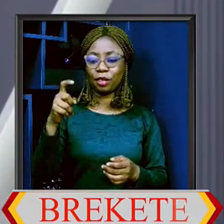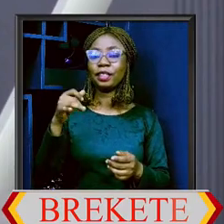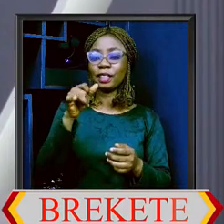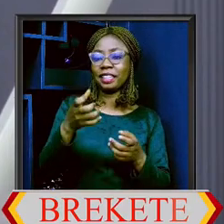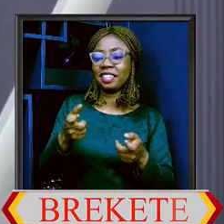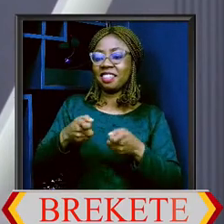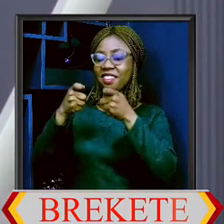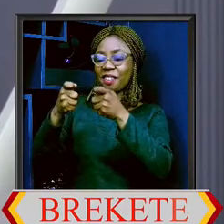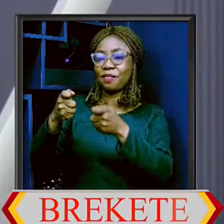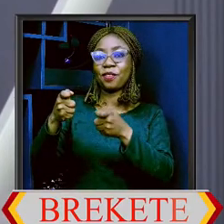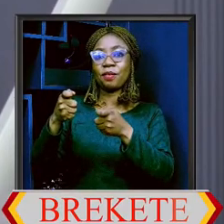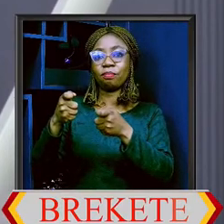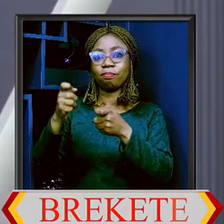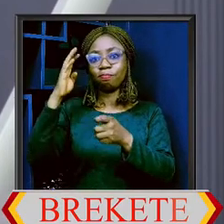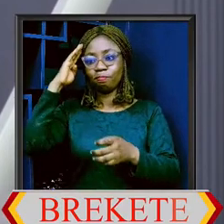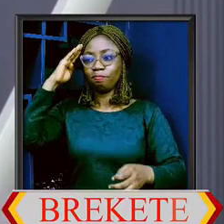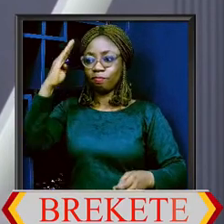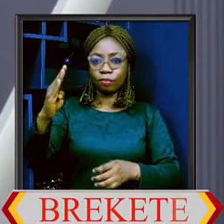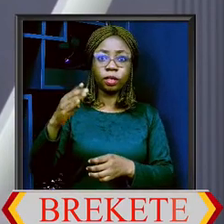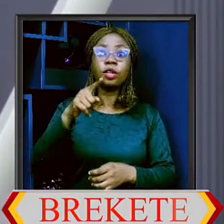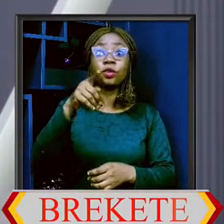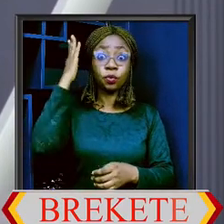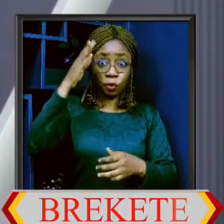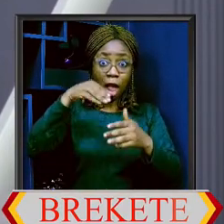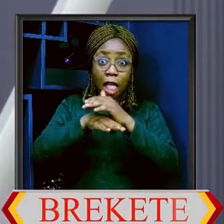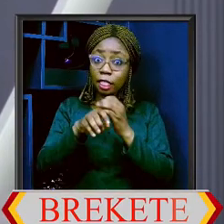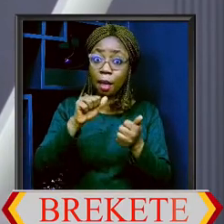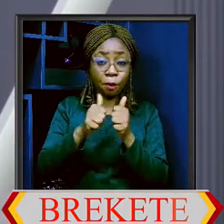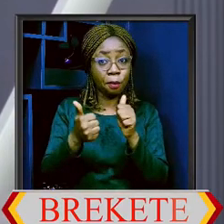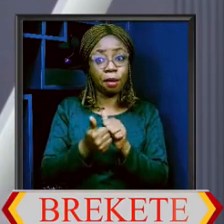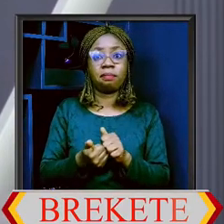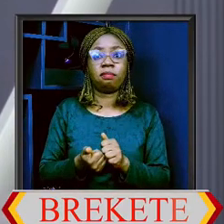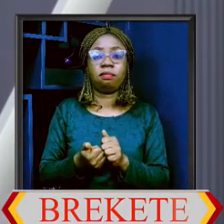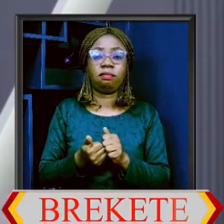you enter trouble